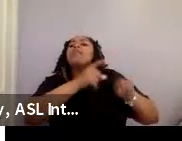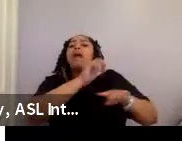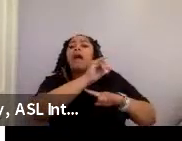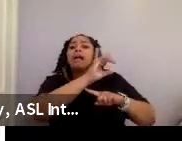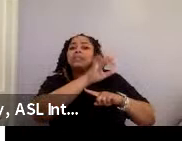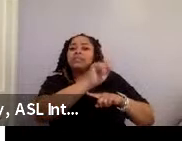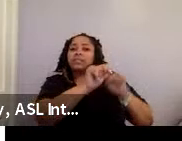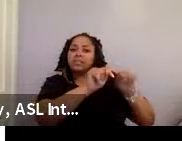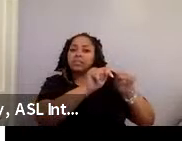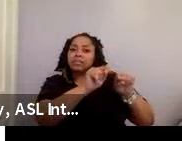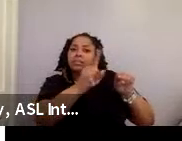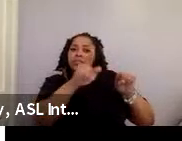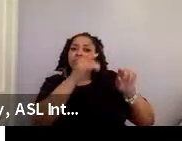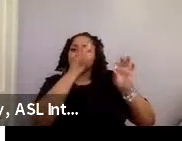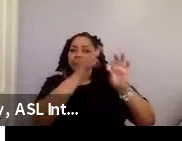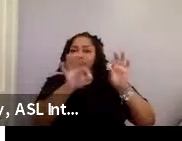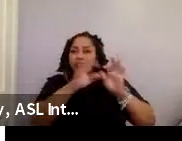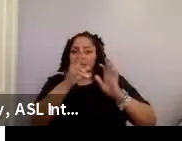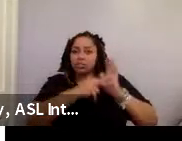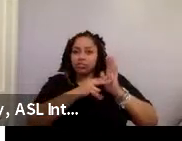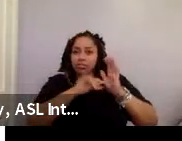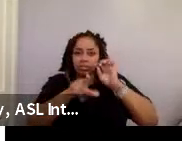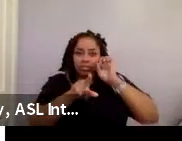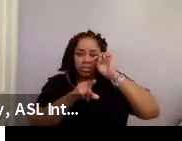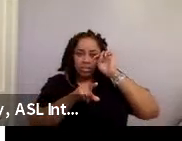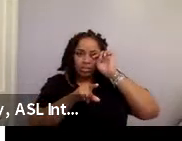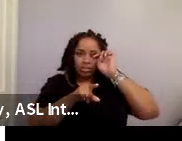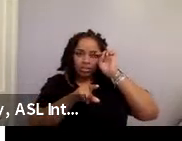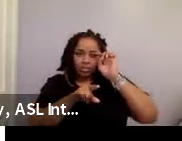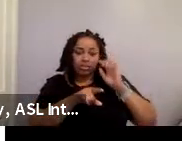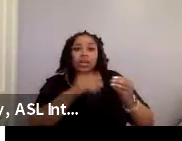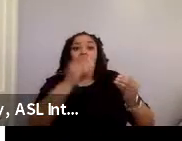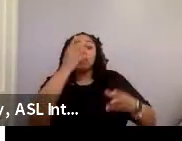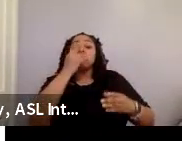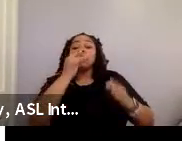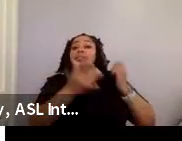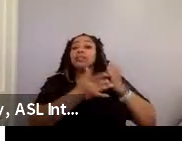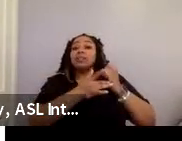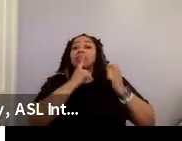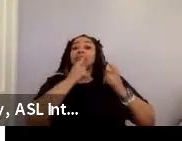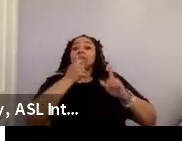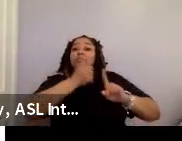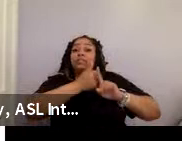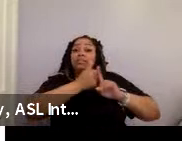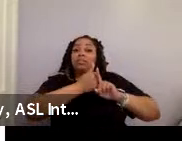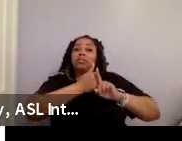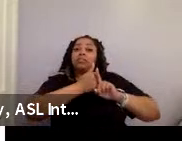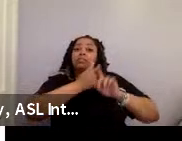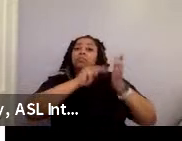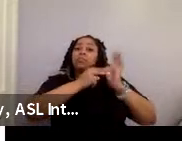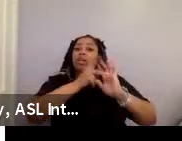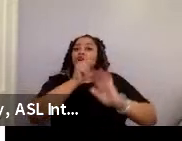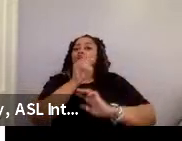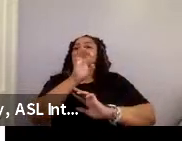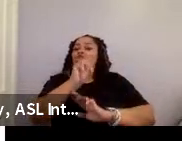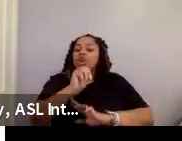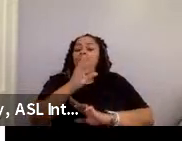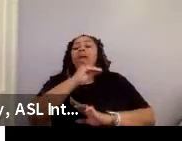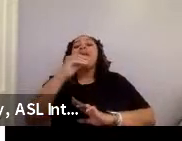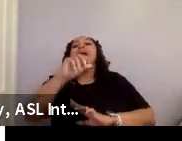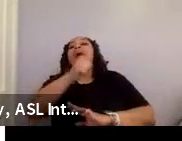ICT, it says information technology, which itself is a defined term, and other